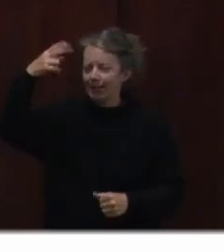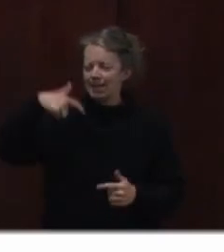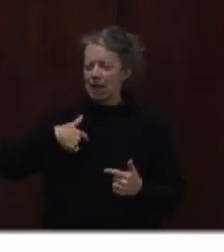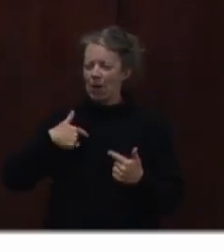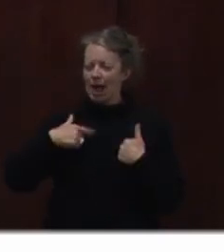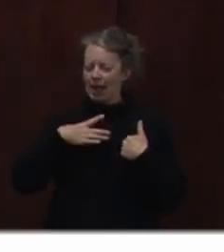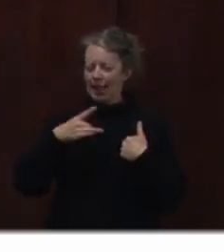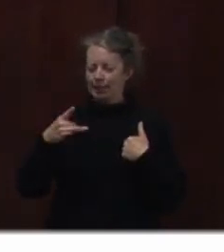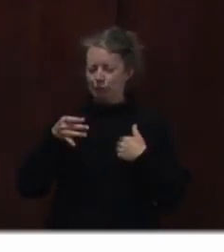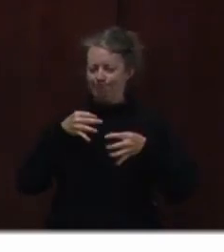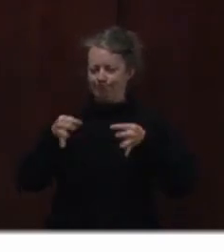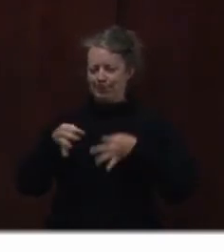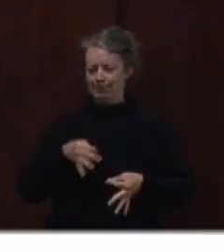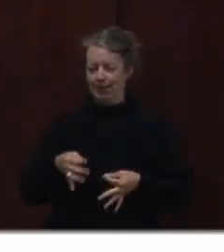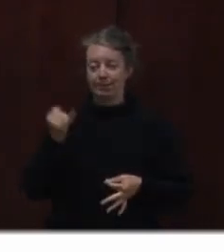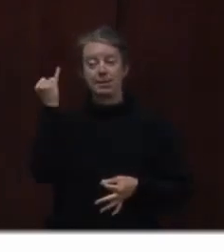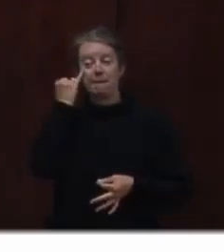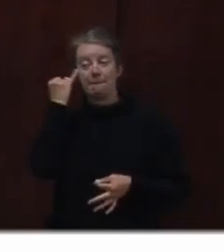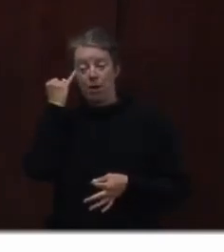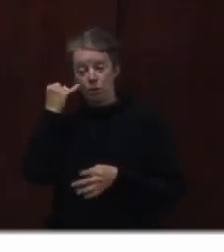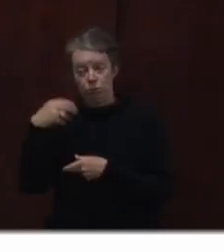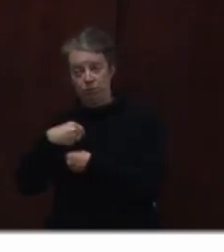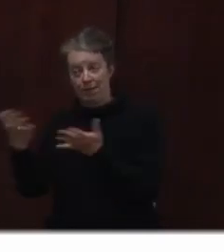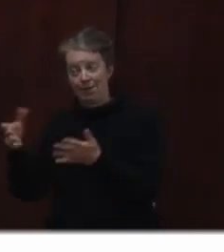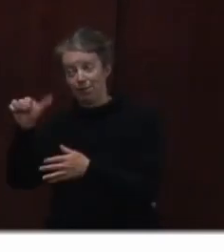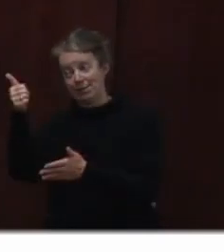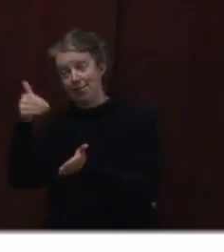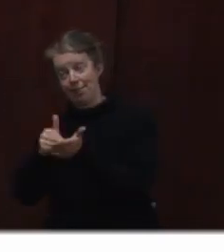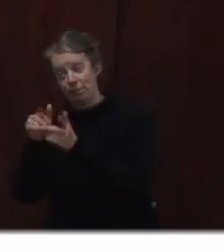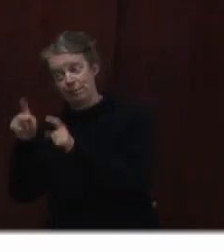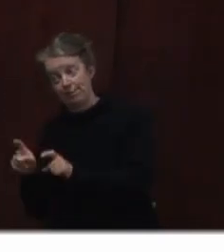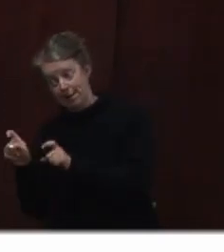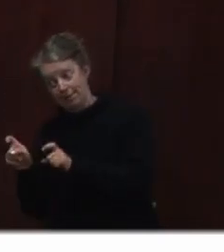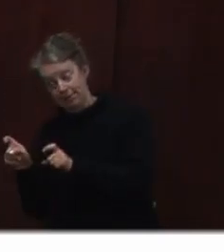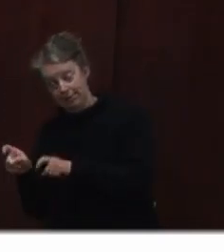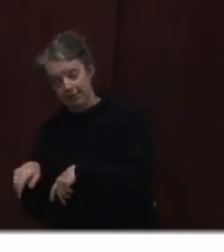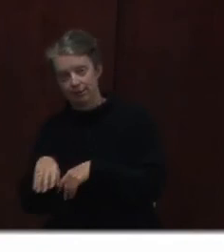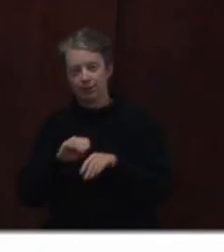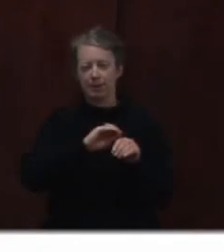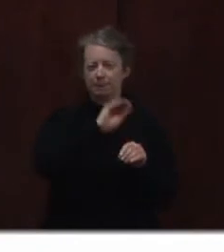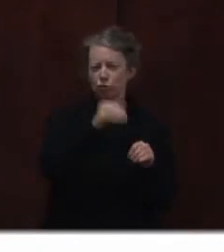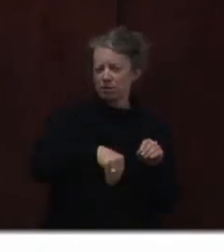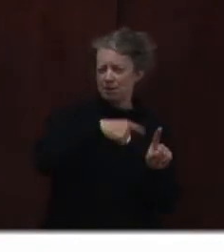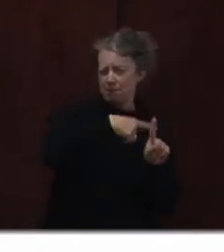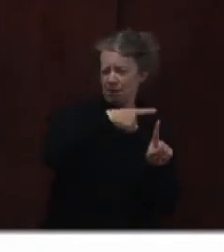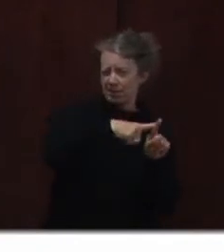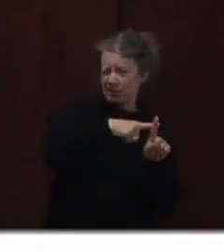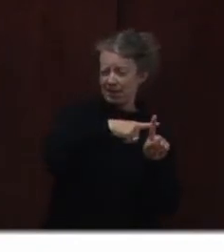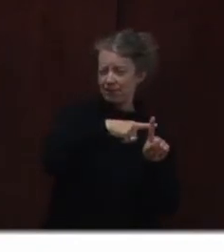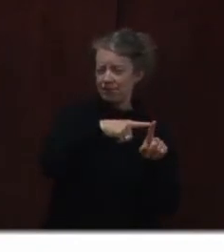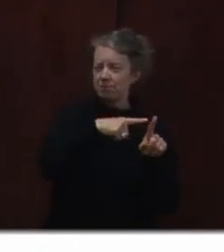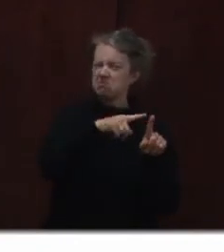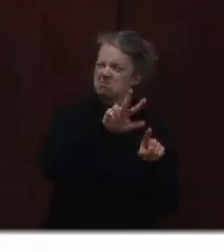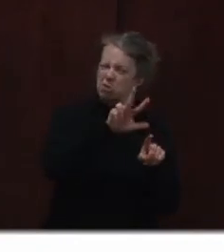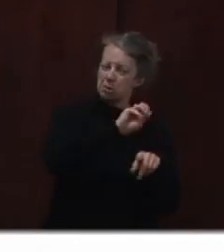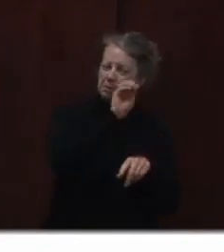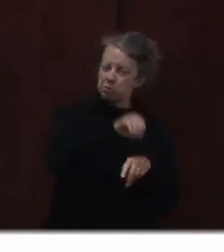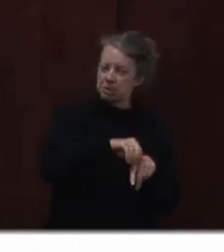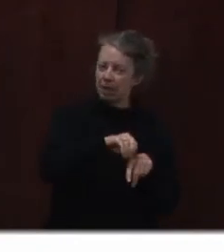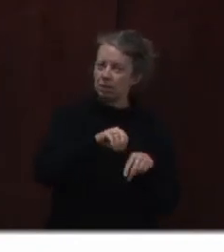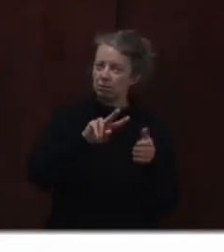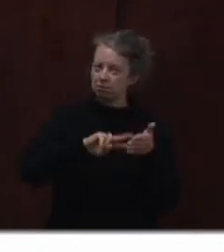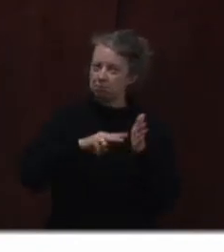doing 10,000 tests and your percent positivity is 3%, you're going to still have a high